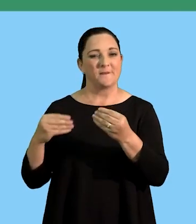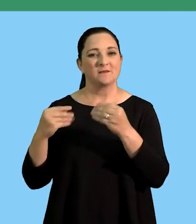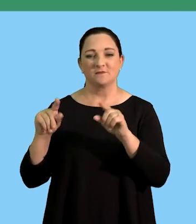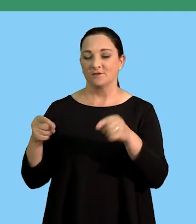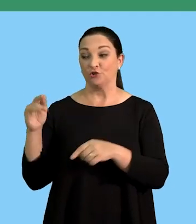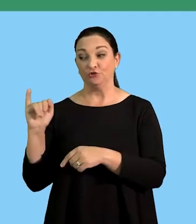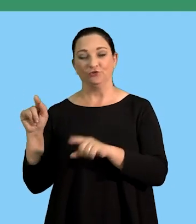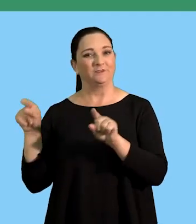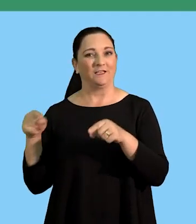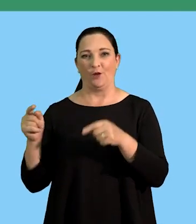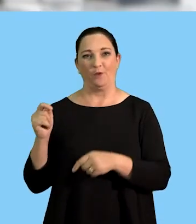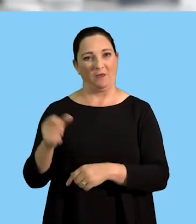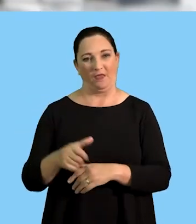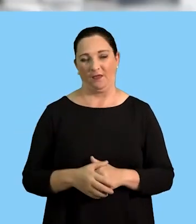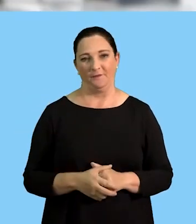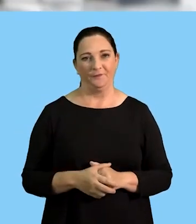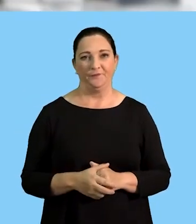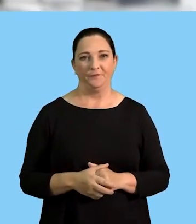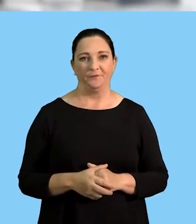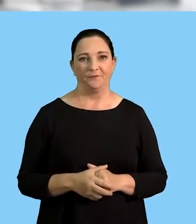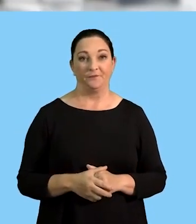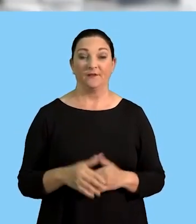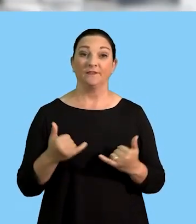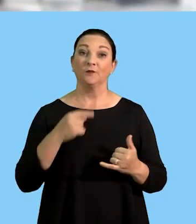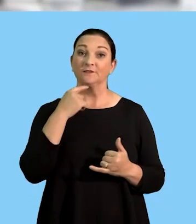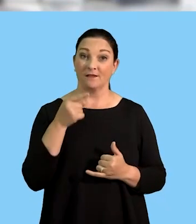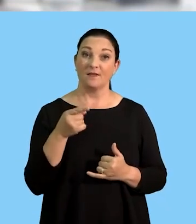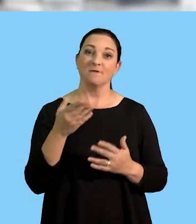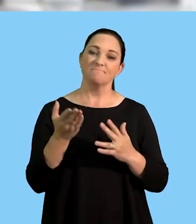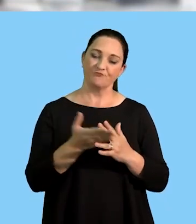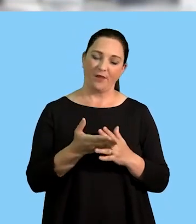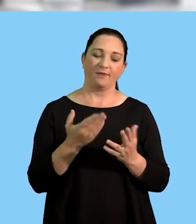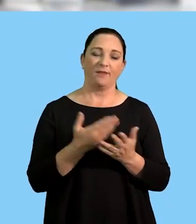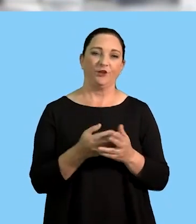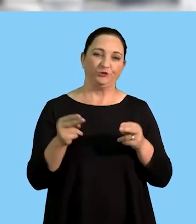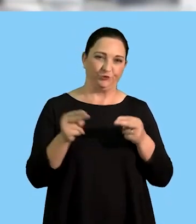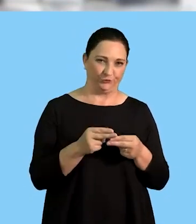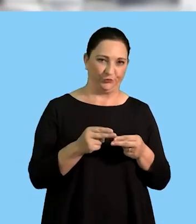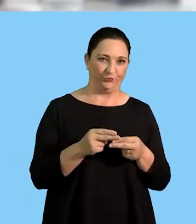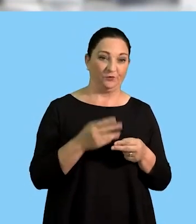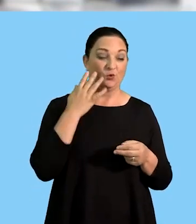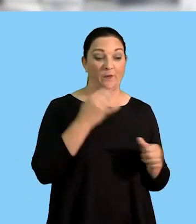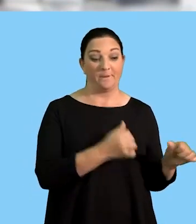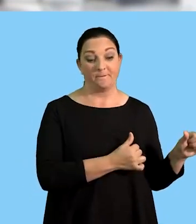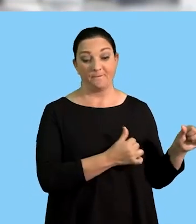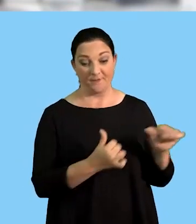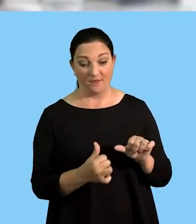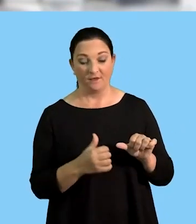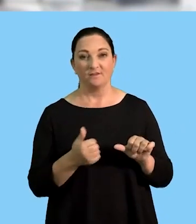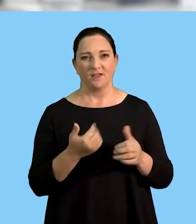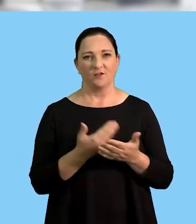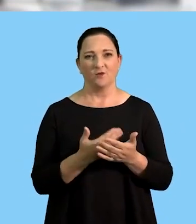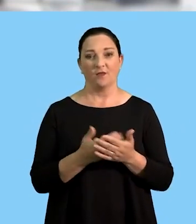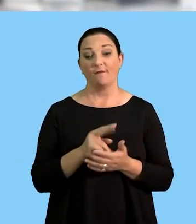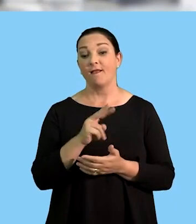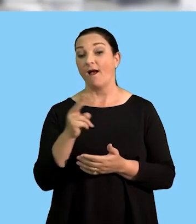business or the insurance company will not pay for. So with that being said, let us take a short break and we'll